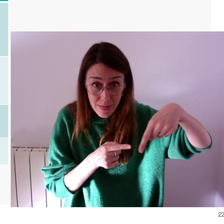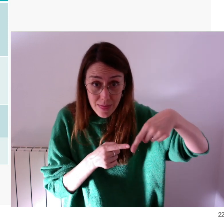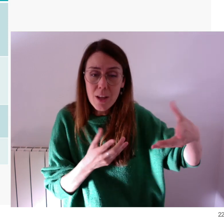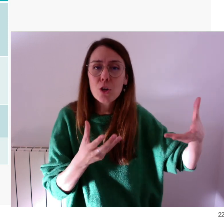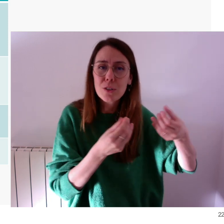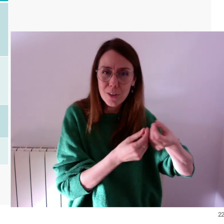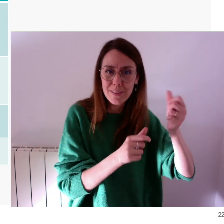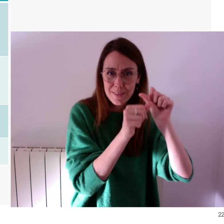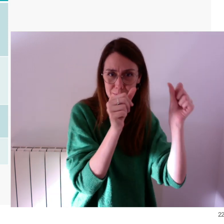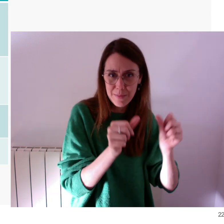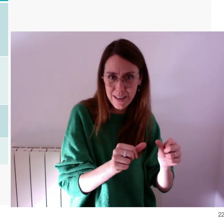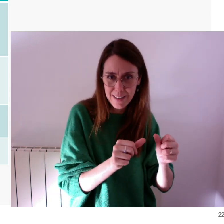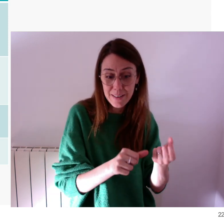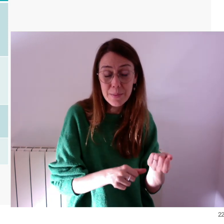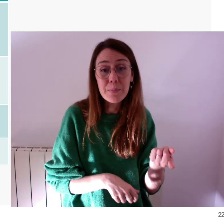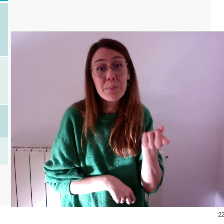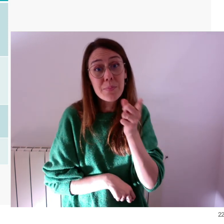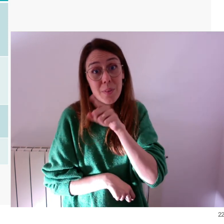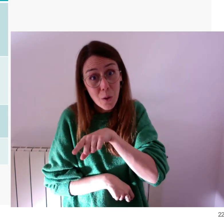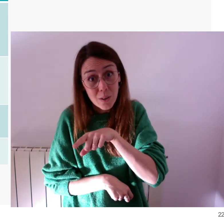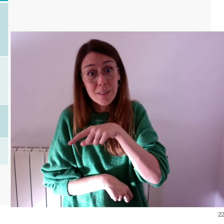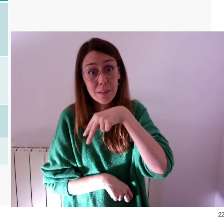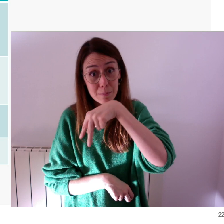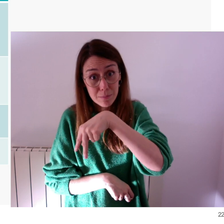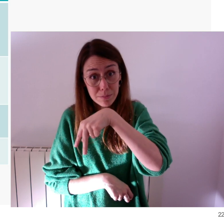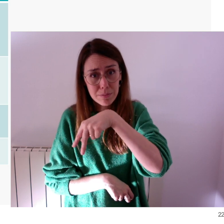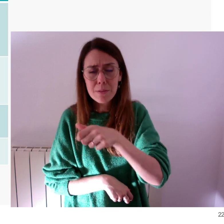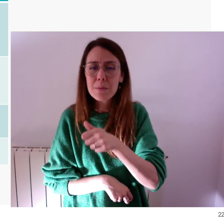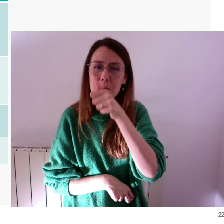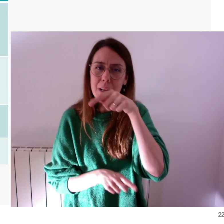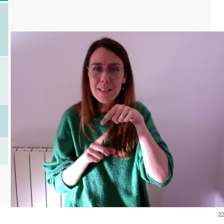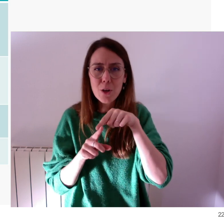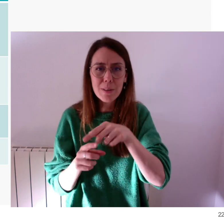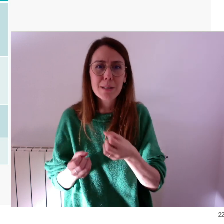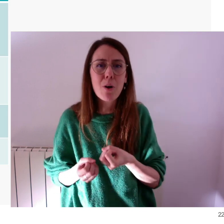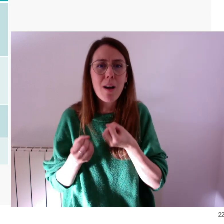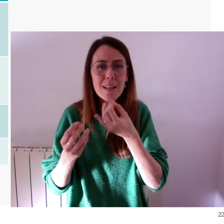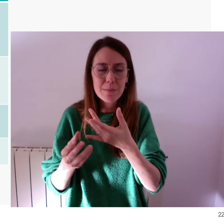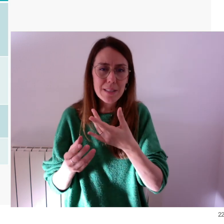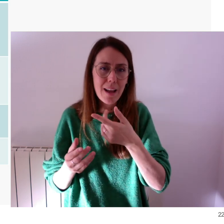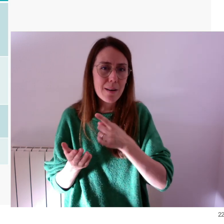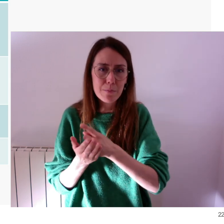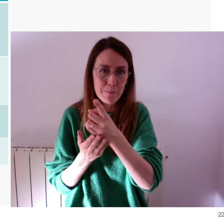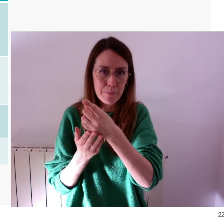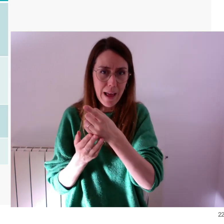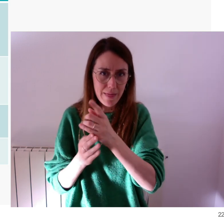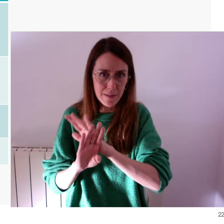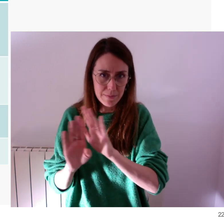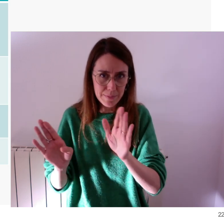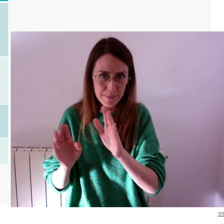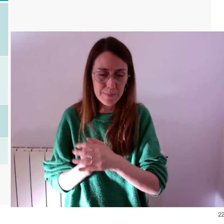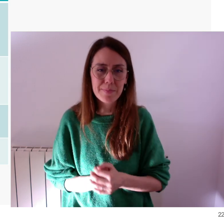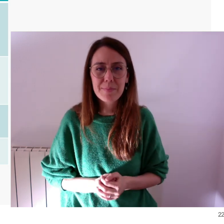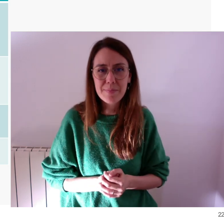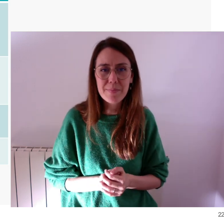moving fingers is used to express both path and manner, as we expected,